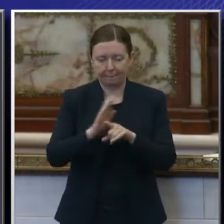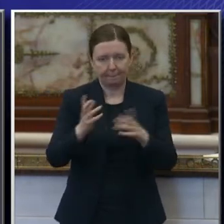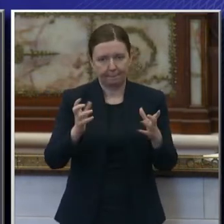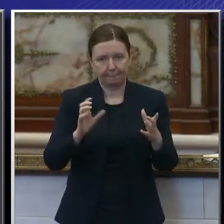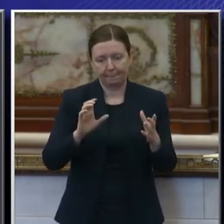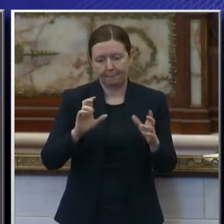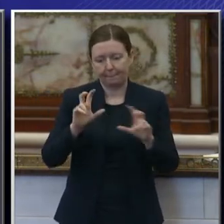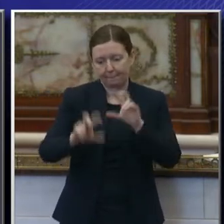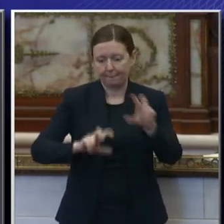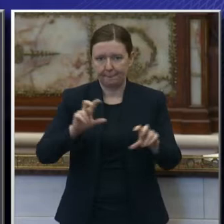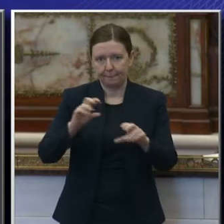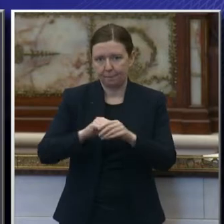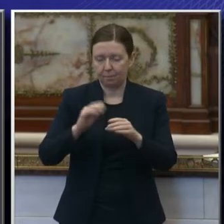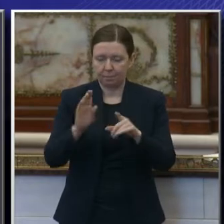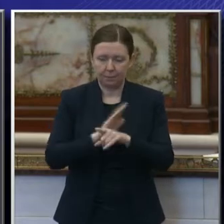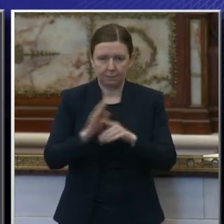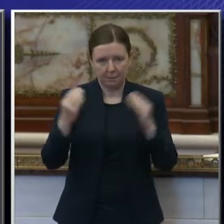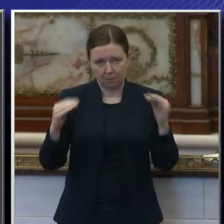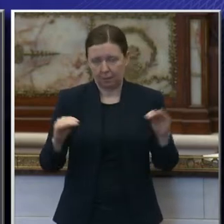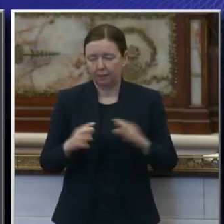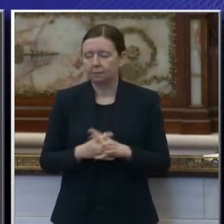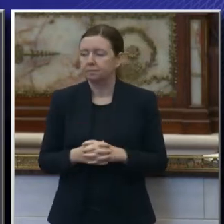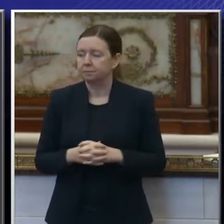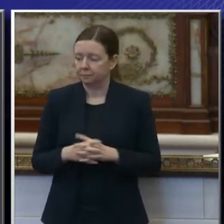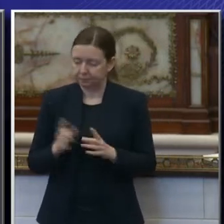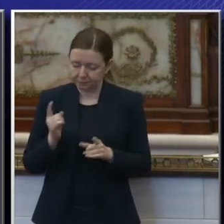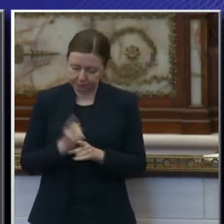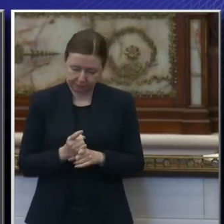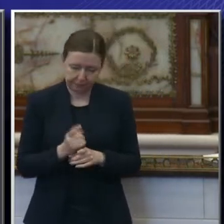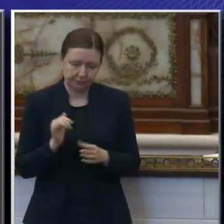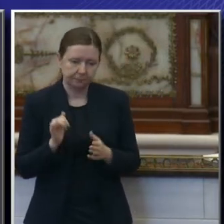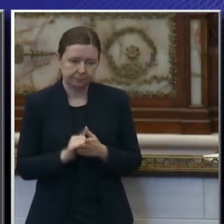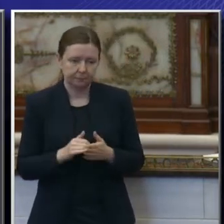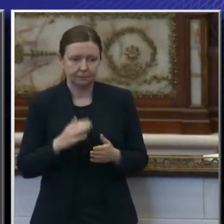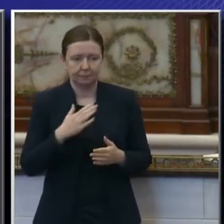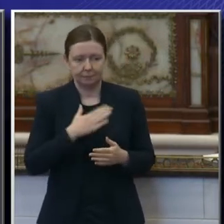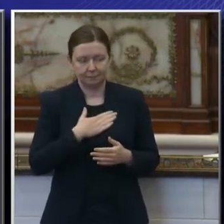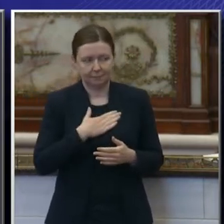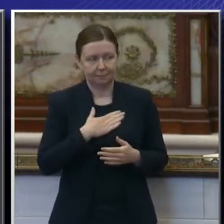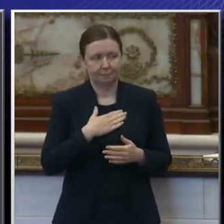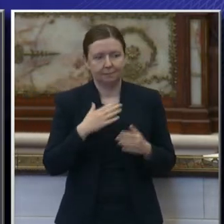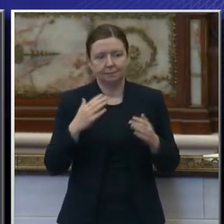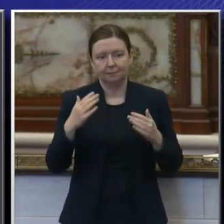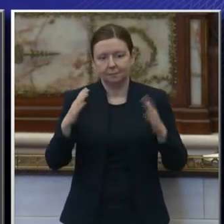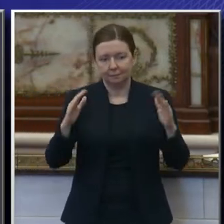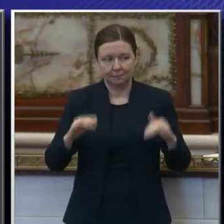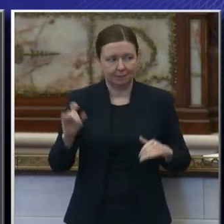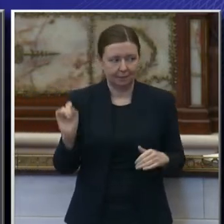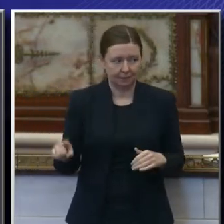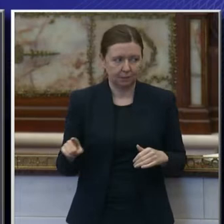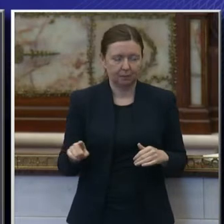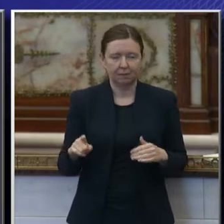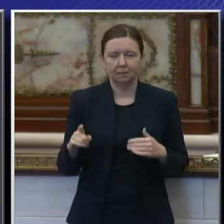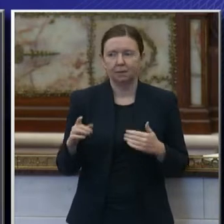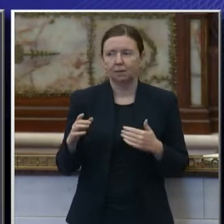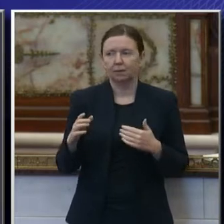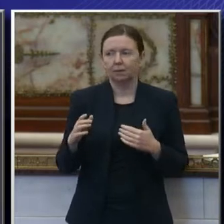in the business park. Correct. And which leads me into my next question is,